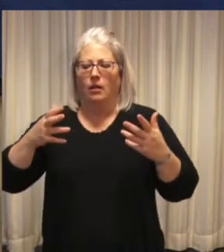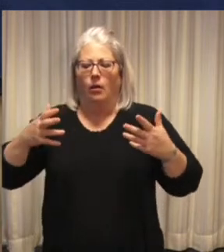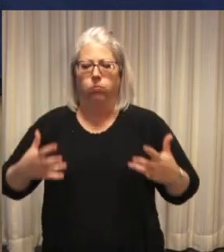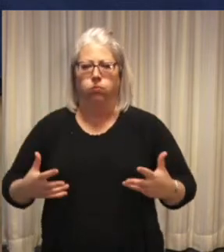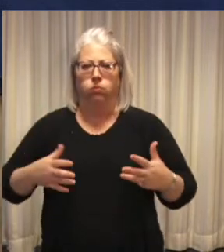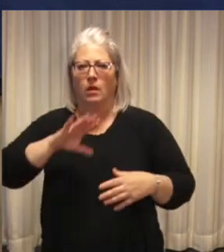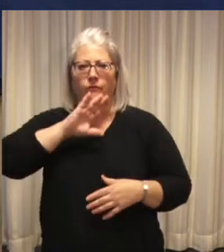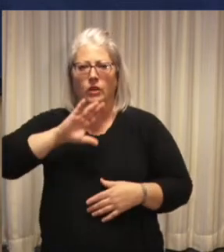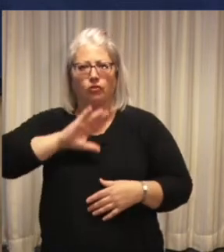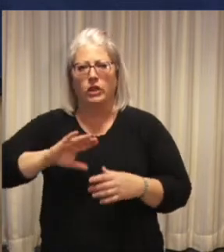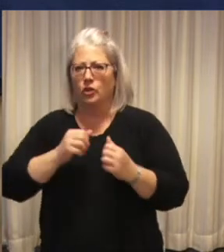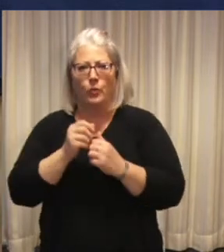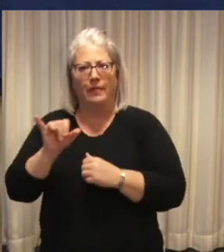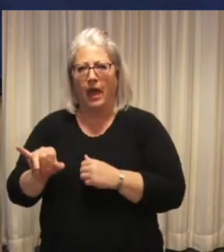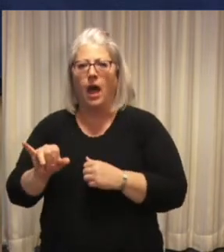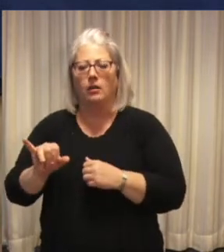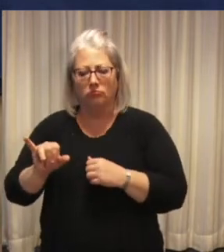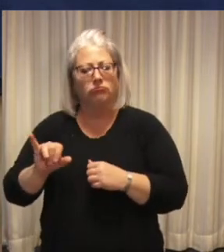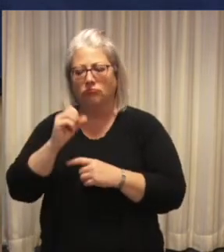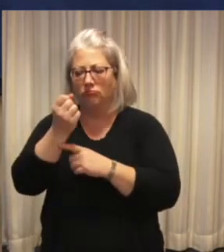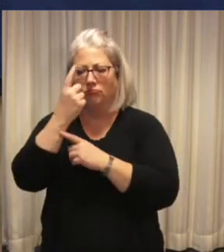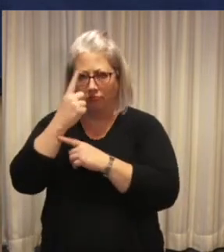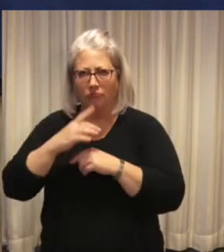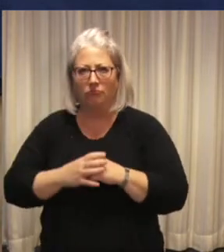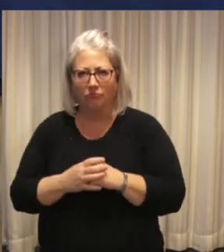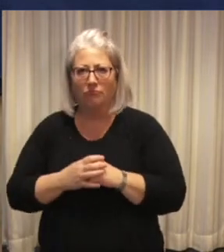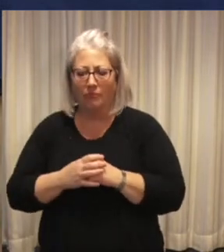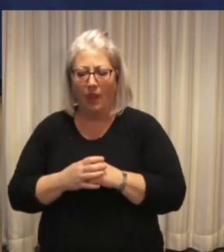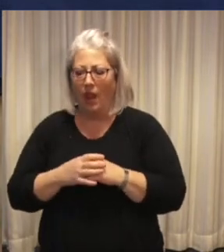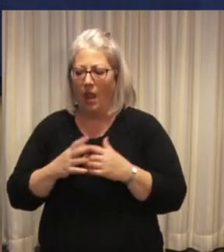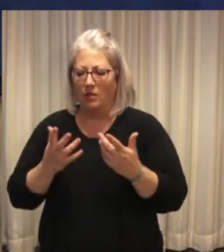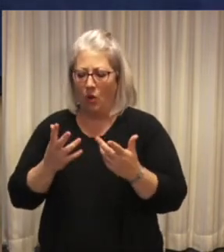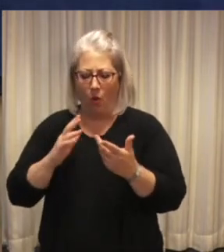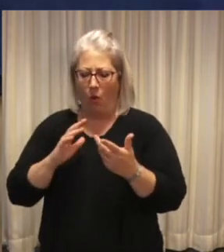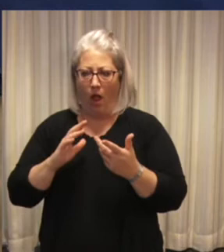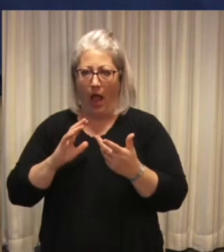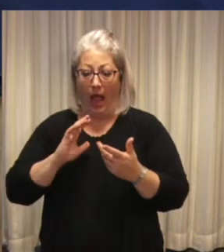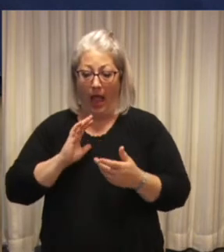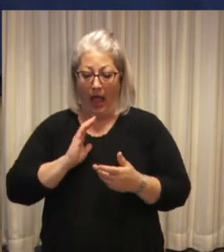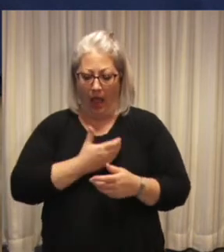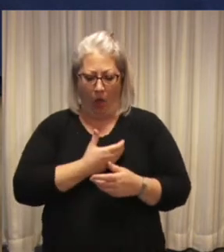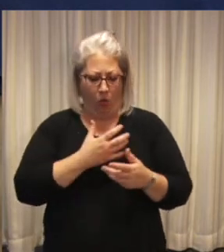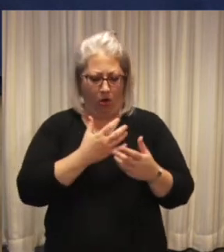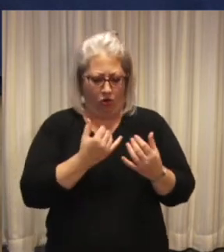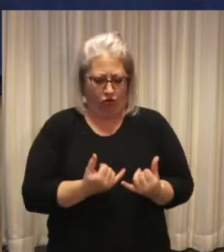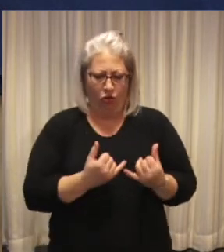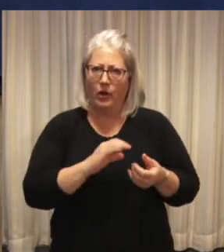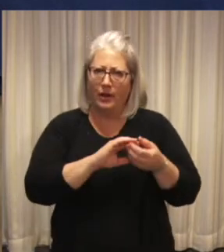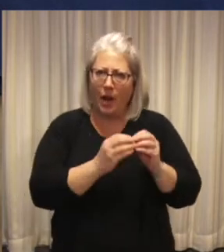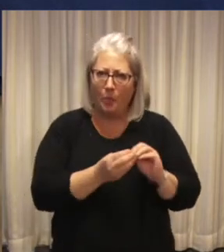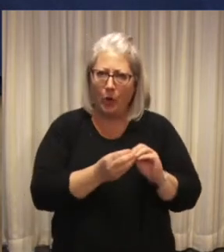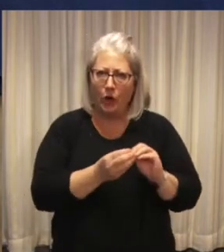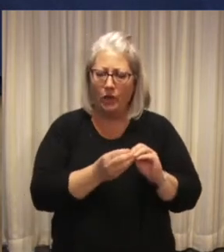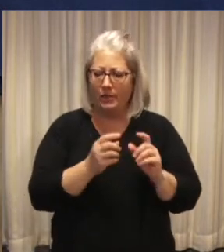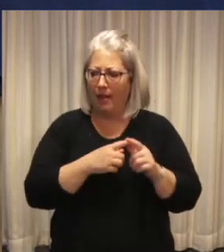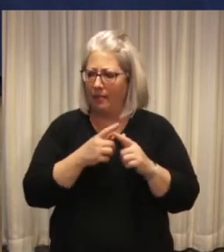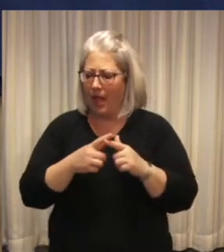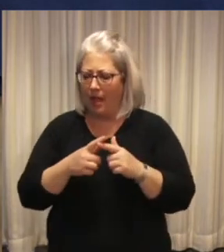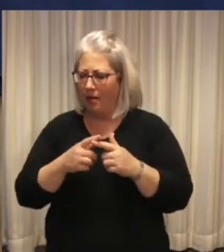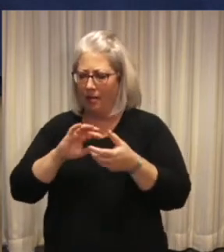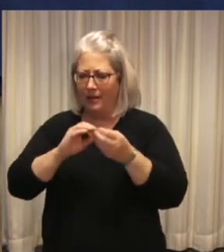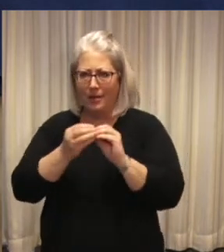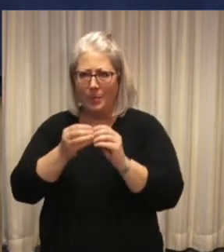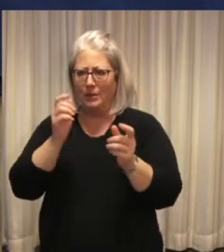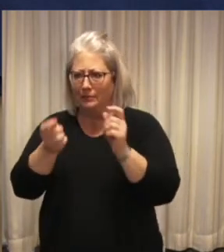There's a reason, I mean, the other reason to show not just our current numbers, but where this is going is that's at the current, you know, those numbers